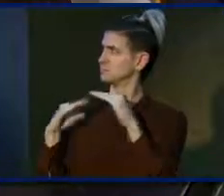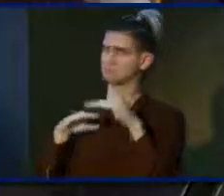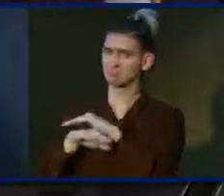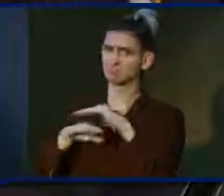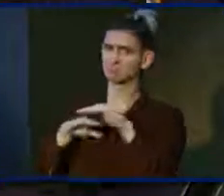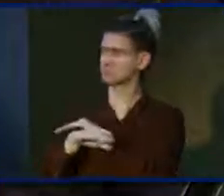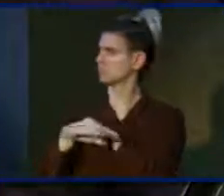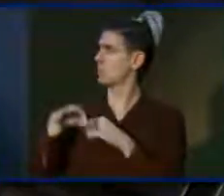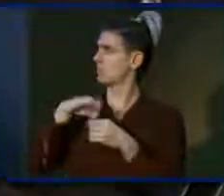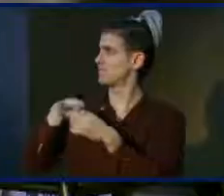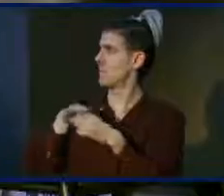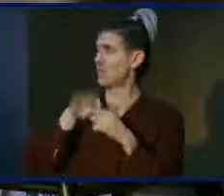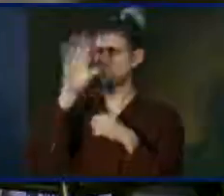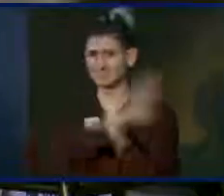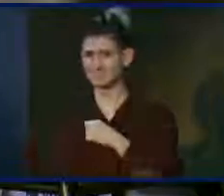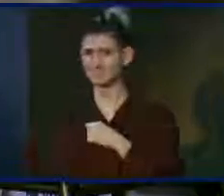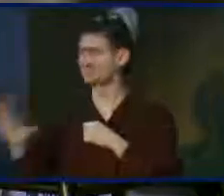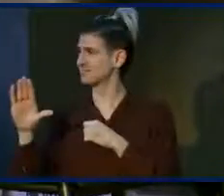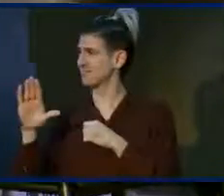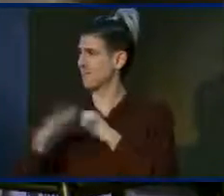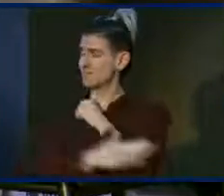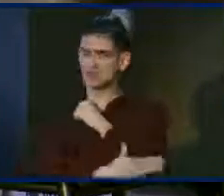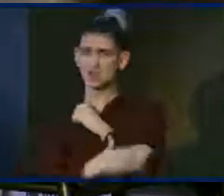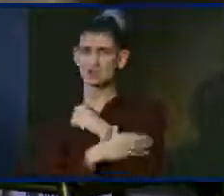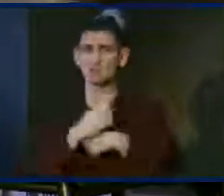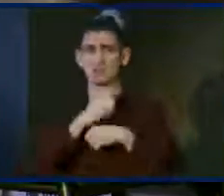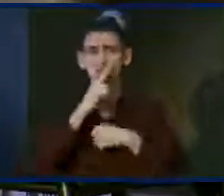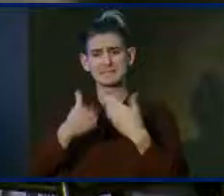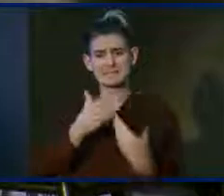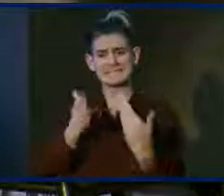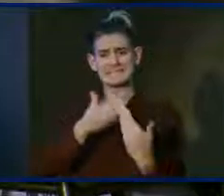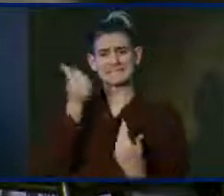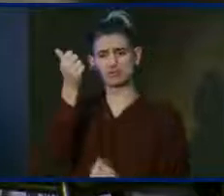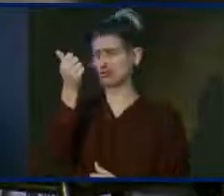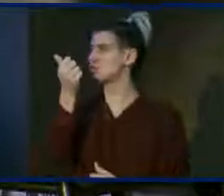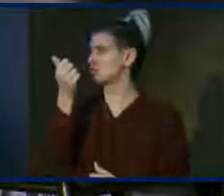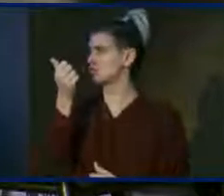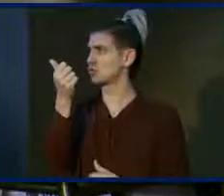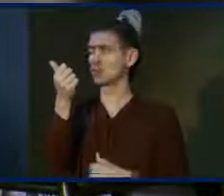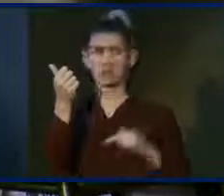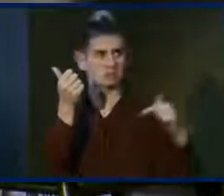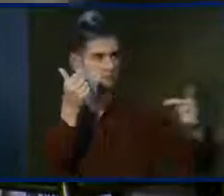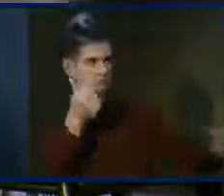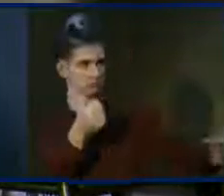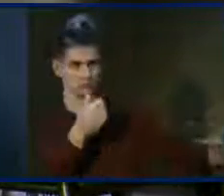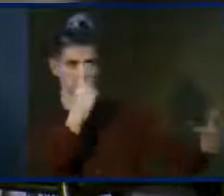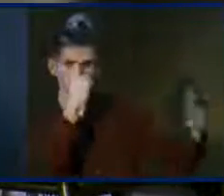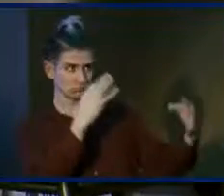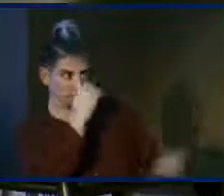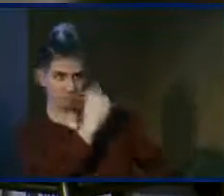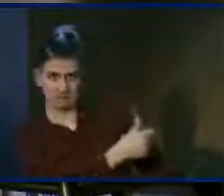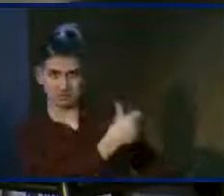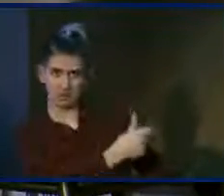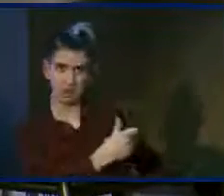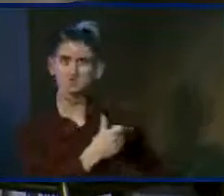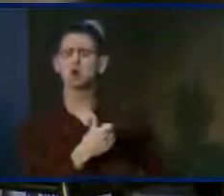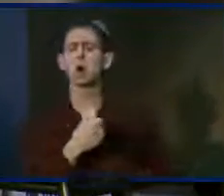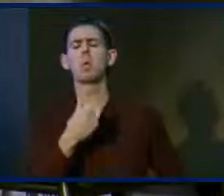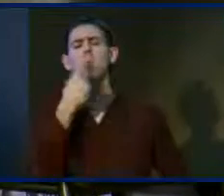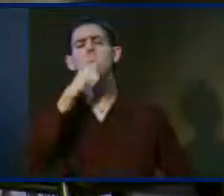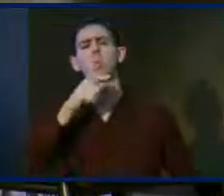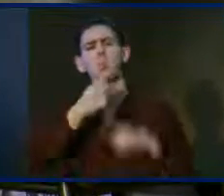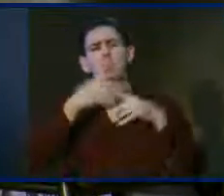some time. Make it easy, right? And help people make good choices, but help make it easy for them to vote. Tell us about FairVote, the